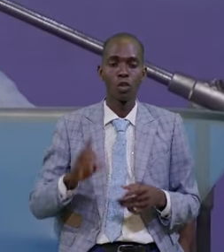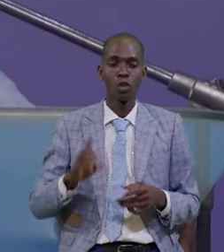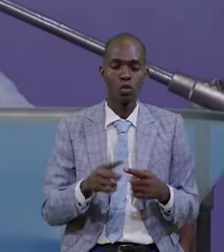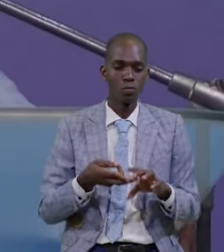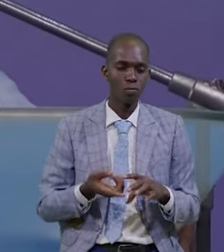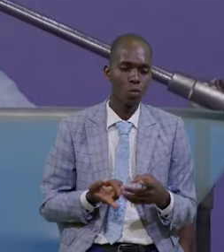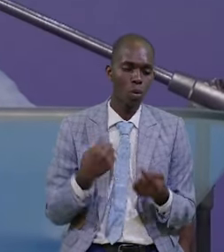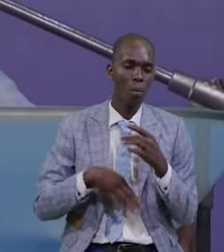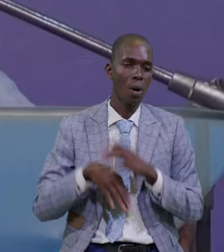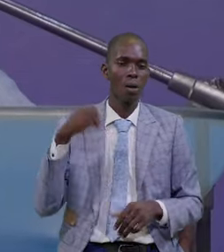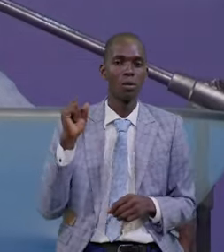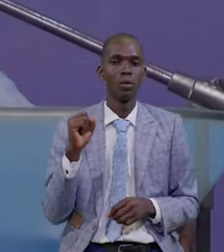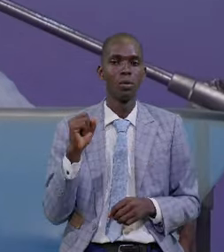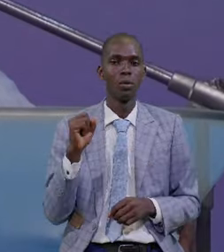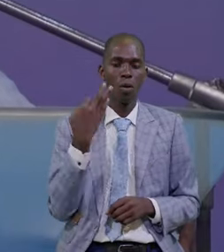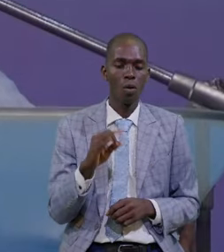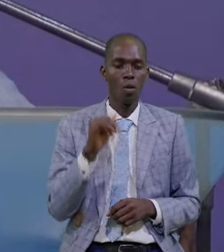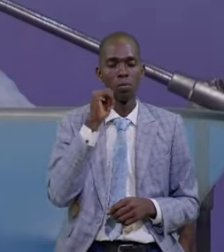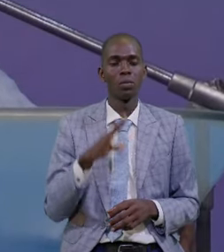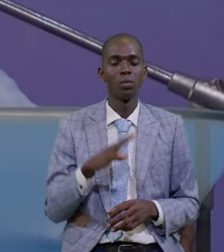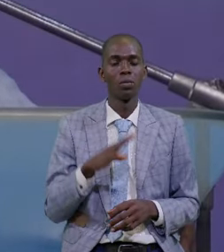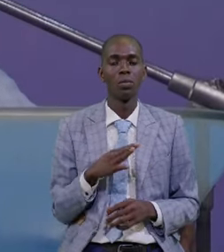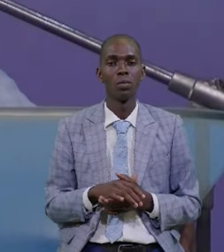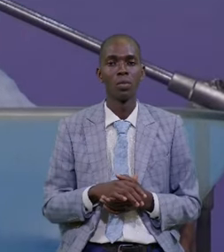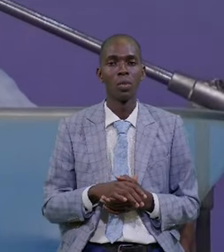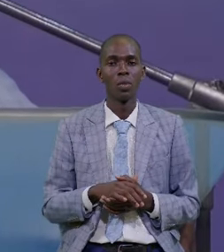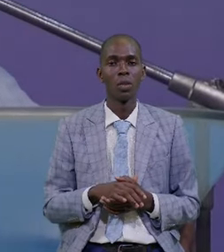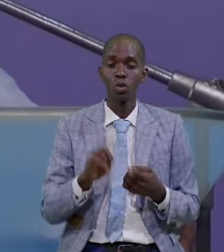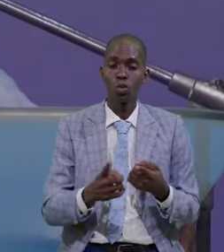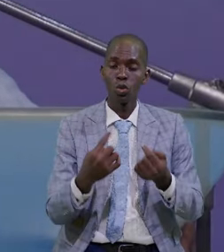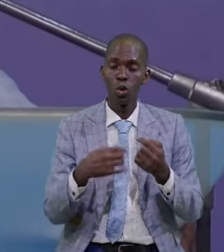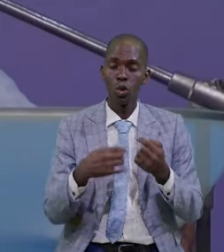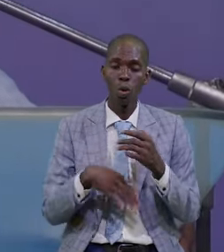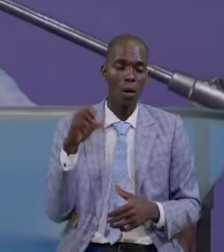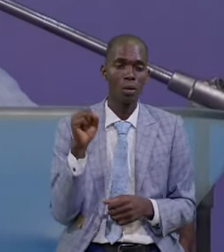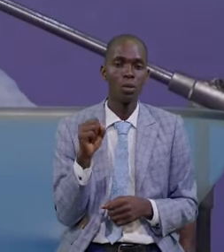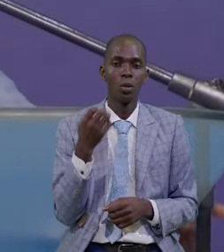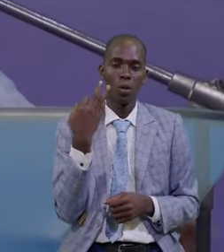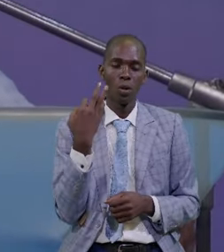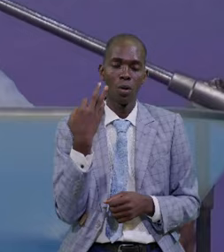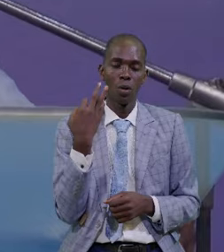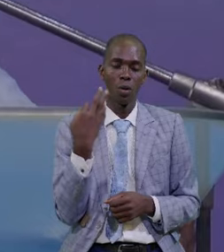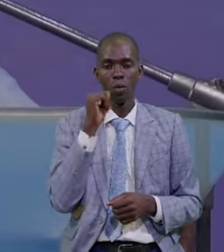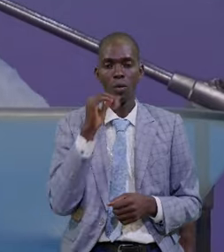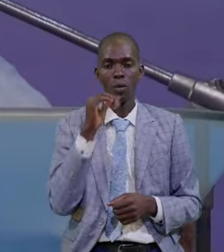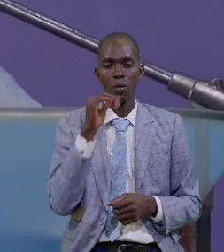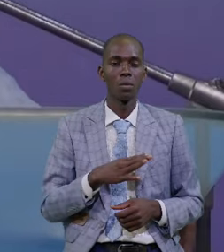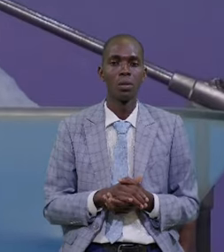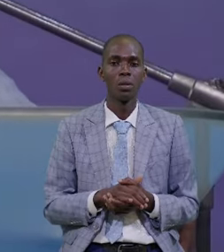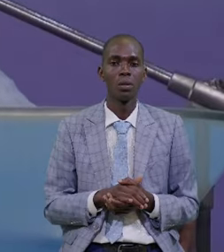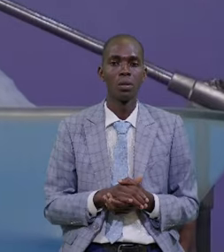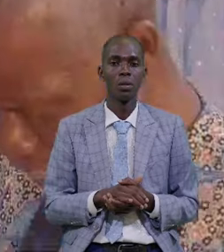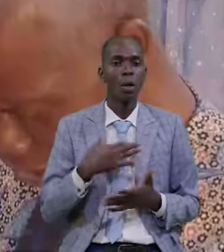out of her. To come out of her. Tell me the